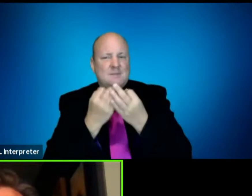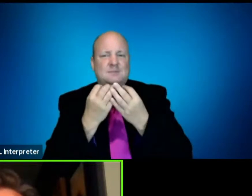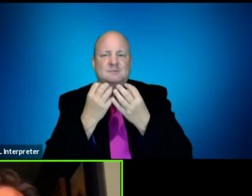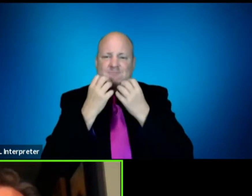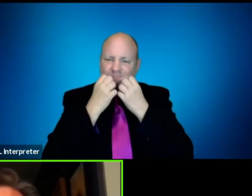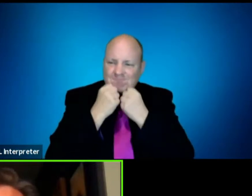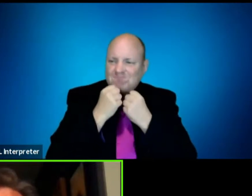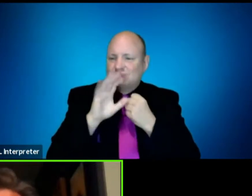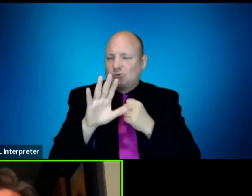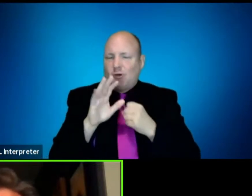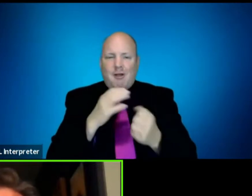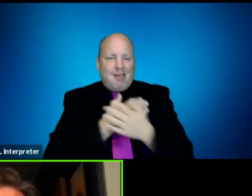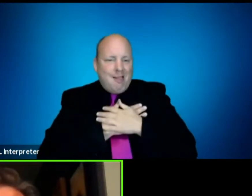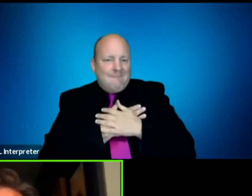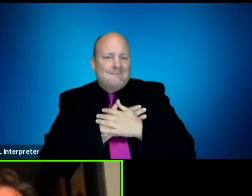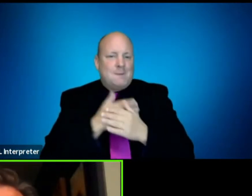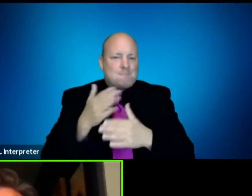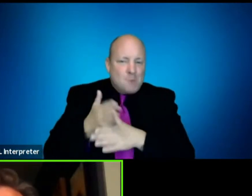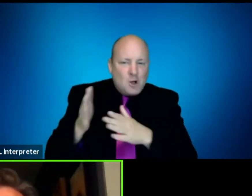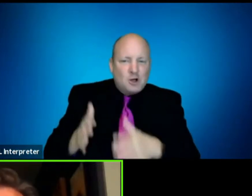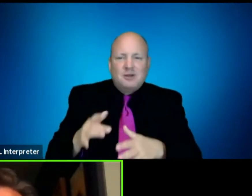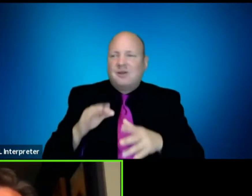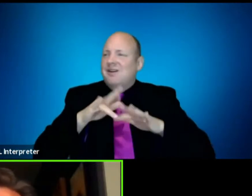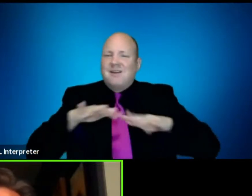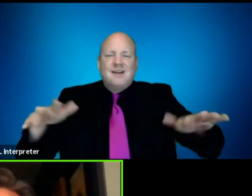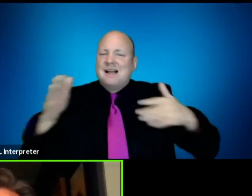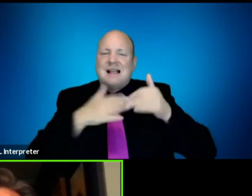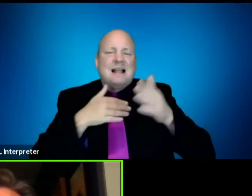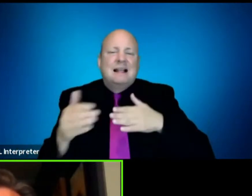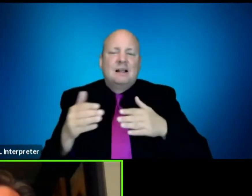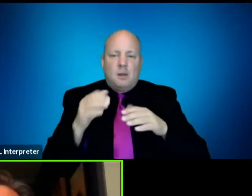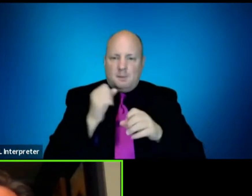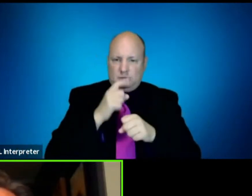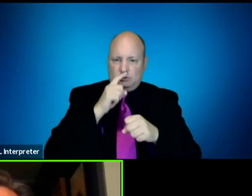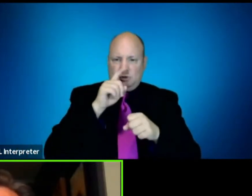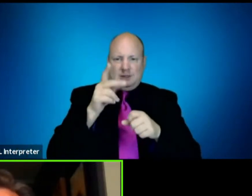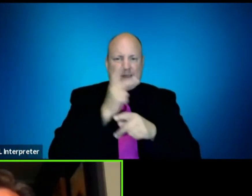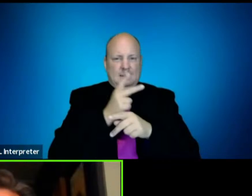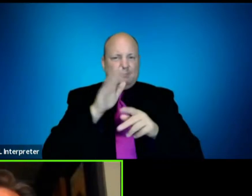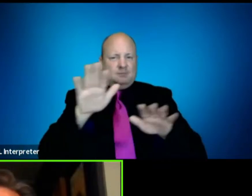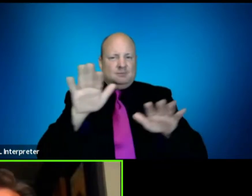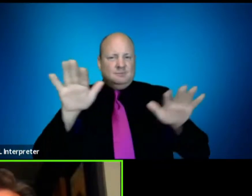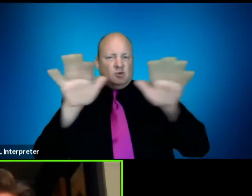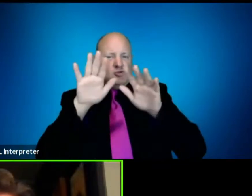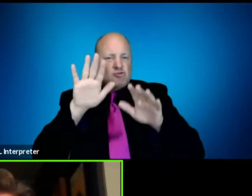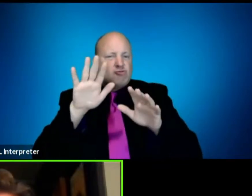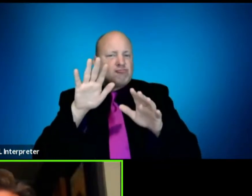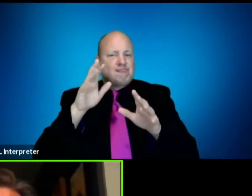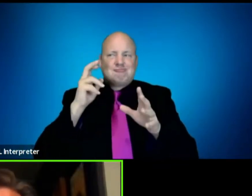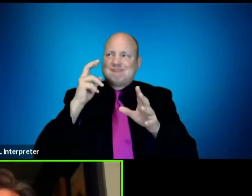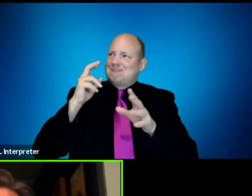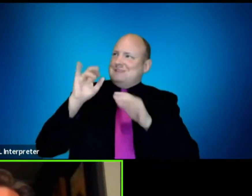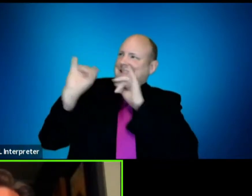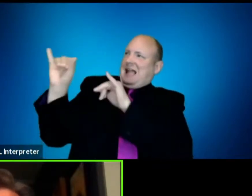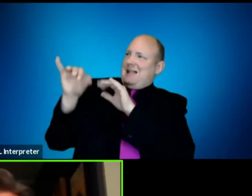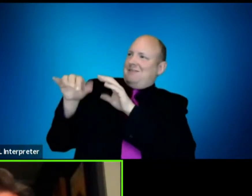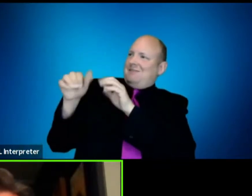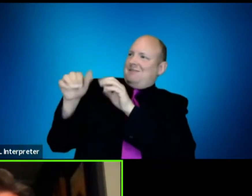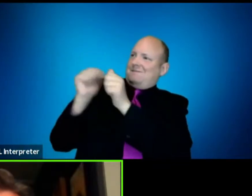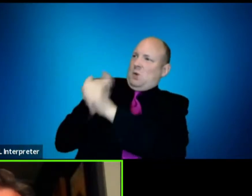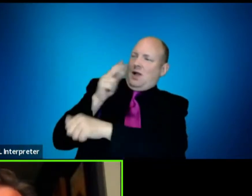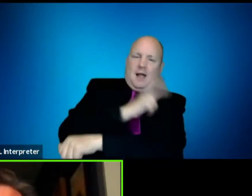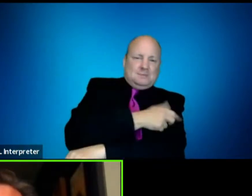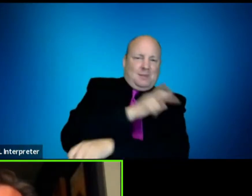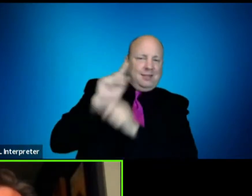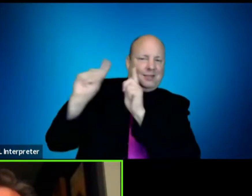keeping folks out of the ICU so that that hospital bed is available for someone else. But we need to come together as a community. We're in this